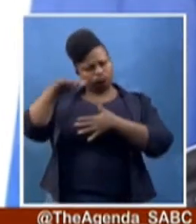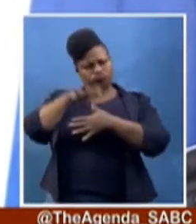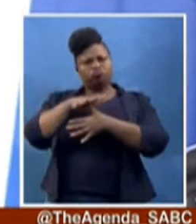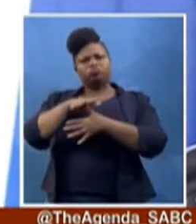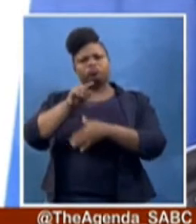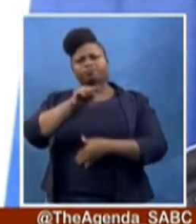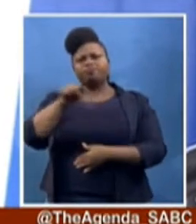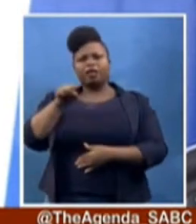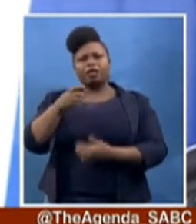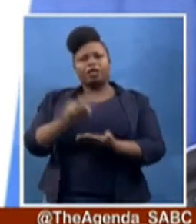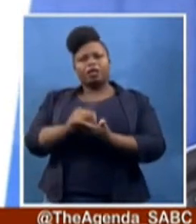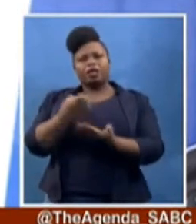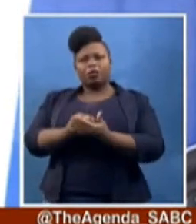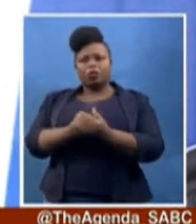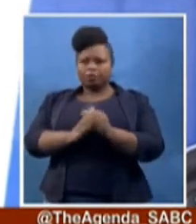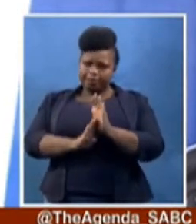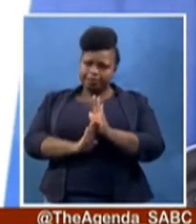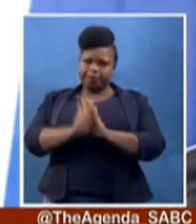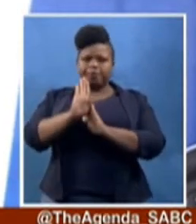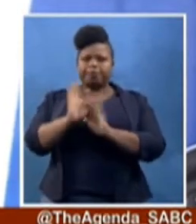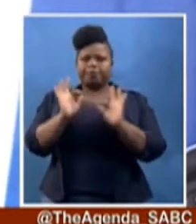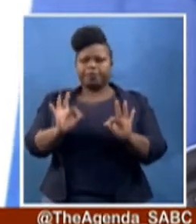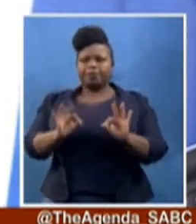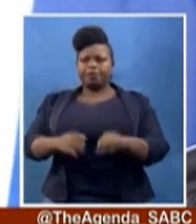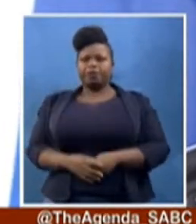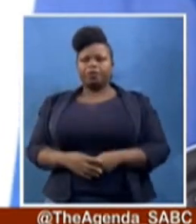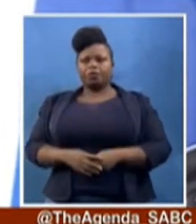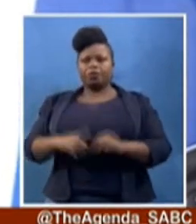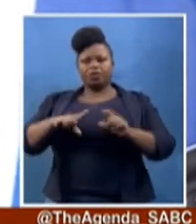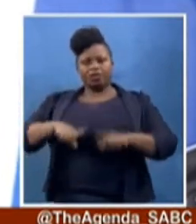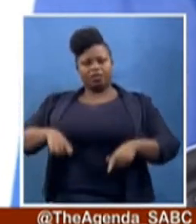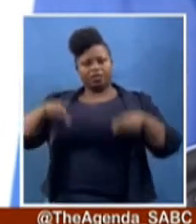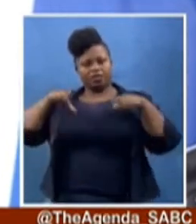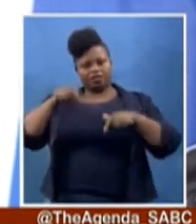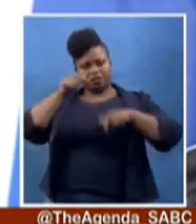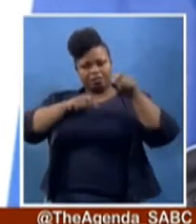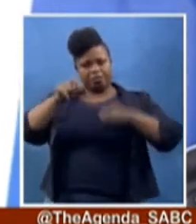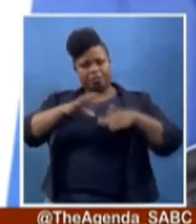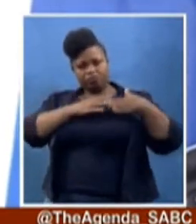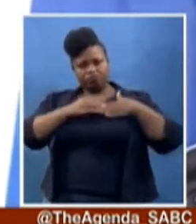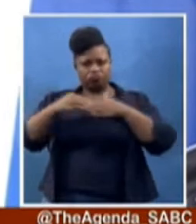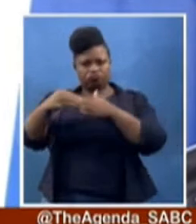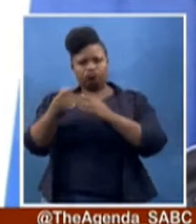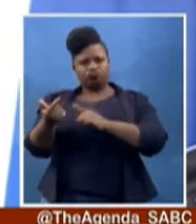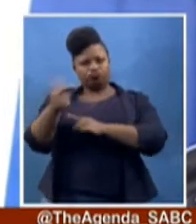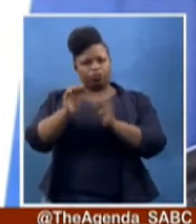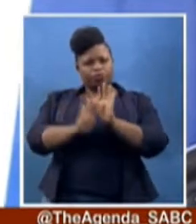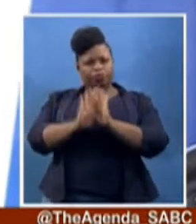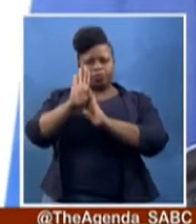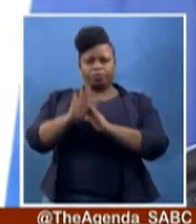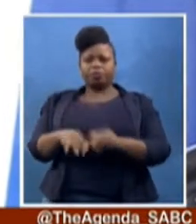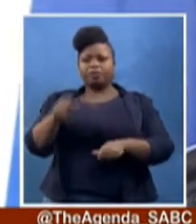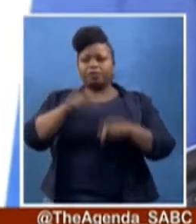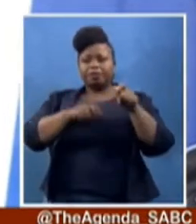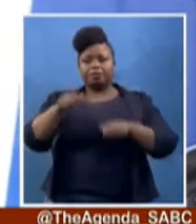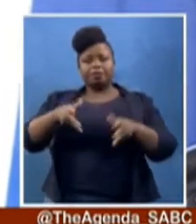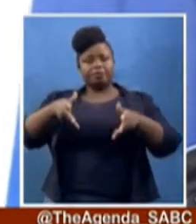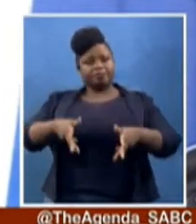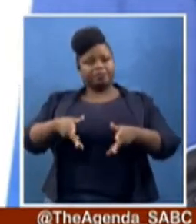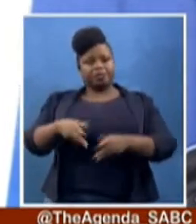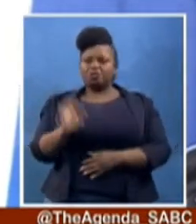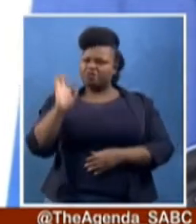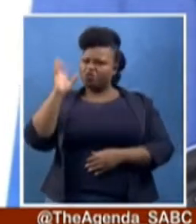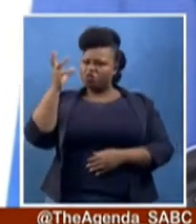and shaping the lives of our people. The people of Free State want work, and this is the